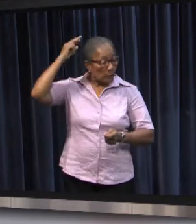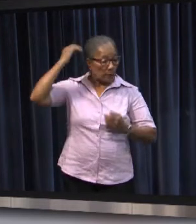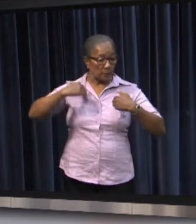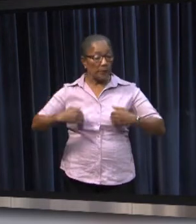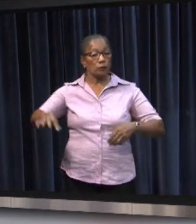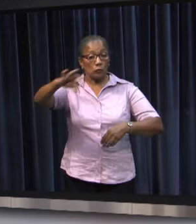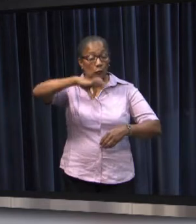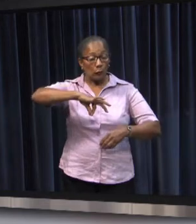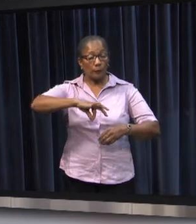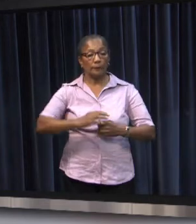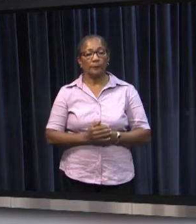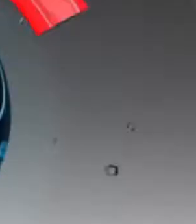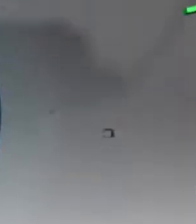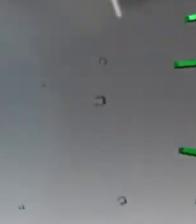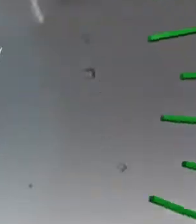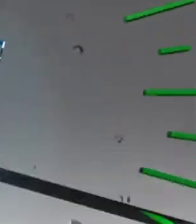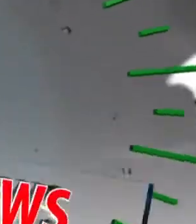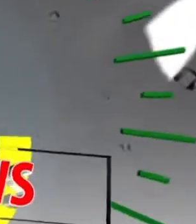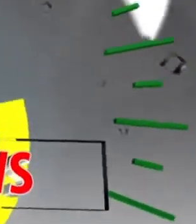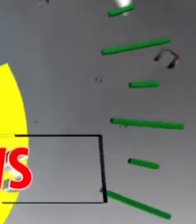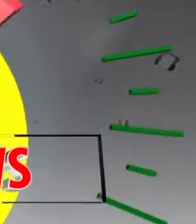to fly Surinamees back home.